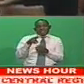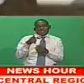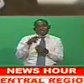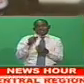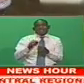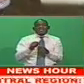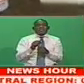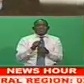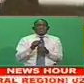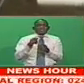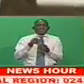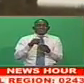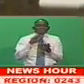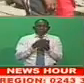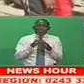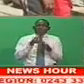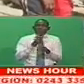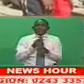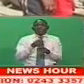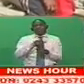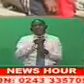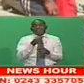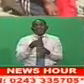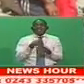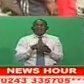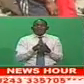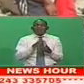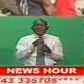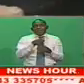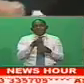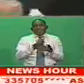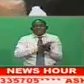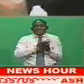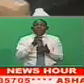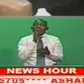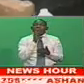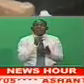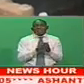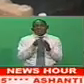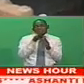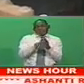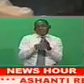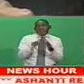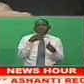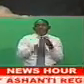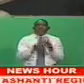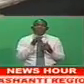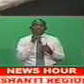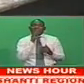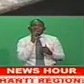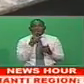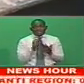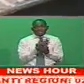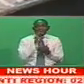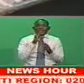be delicate when not handled well. In search of alternative water disinfection methods aimed at reducing the cost of water